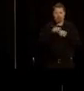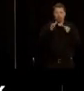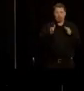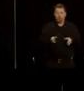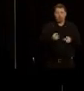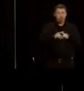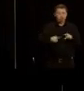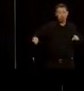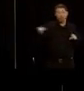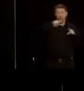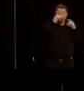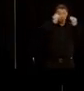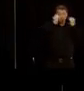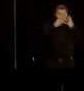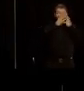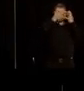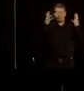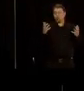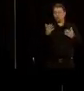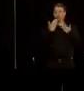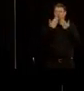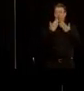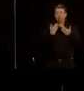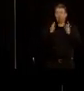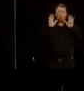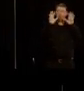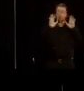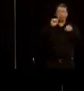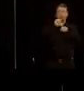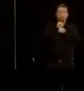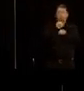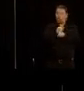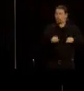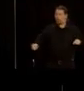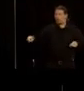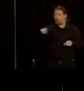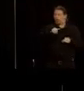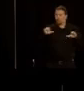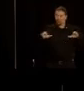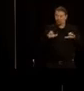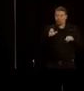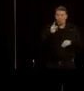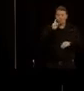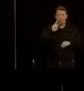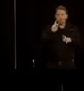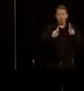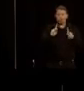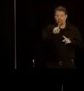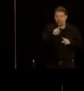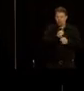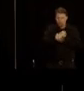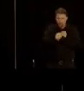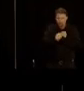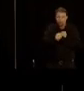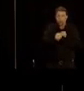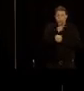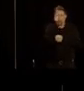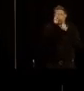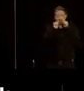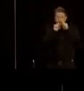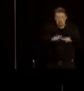me. Thank you for all the great work that you do as advocates for your loved ones, and I wish you Godspeed.